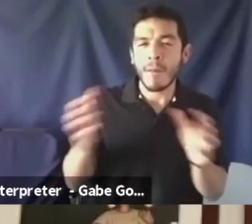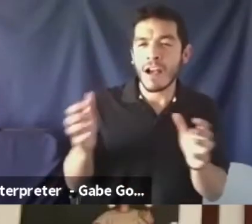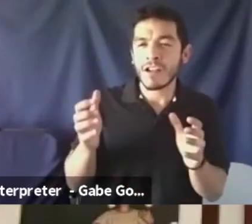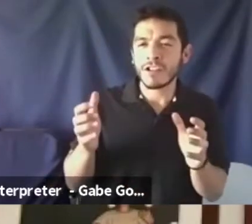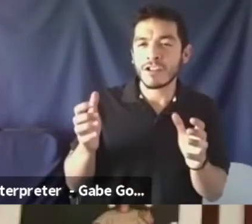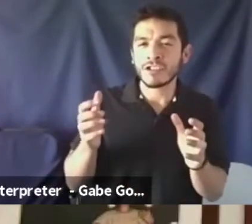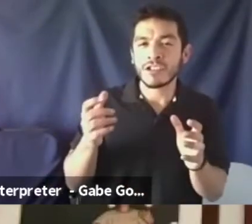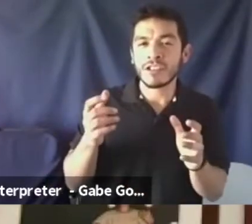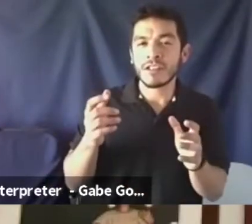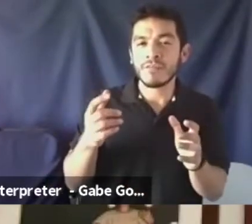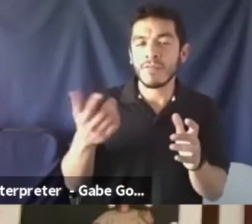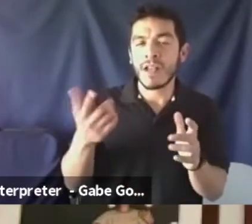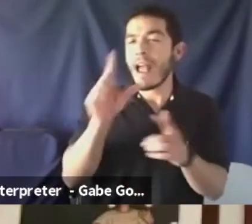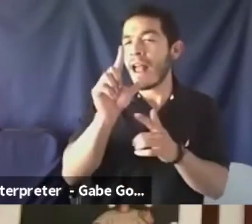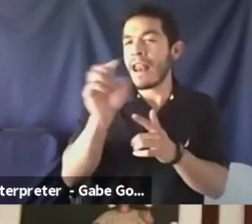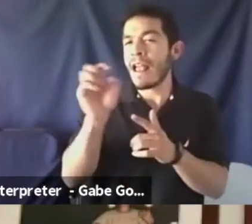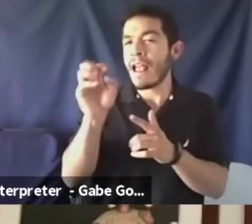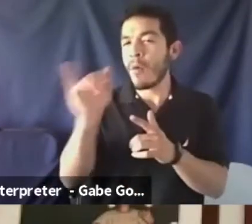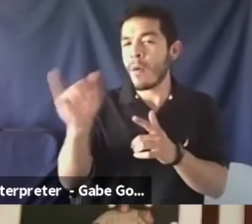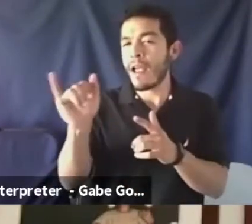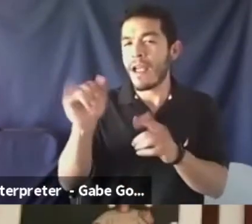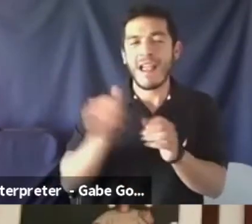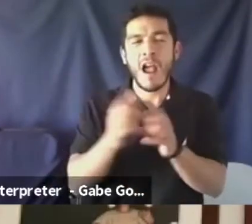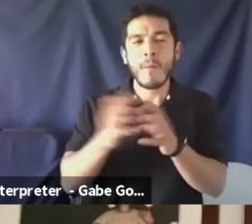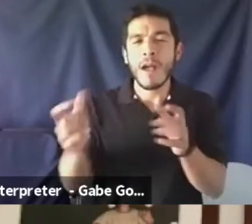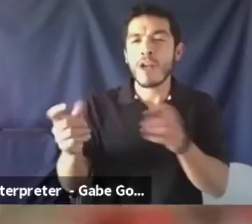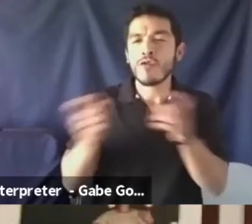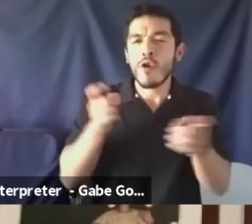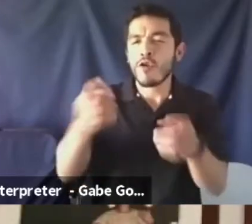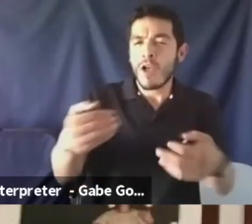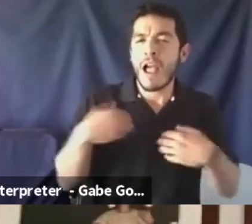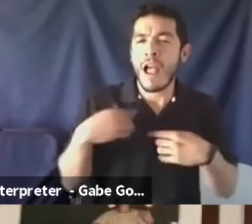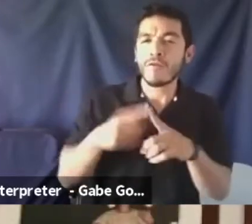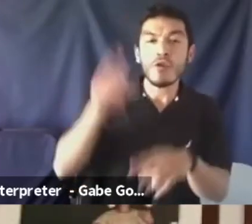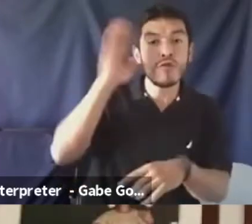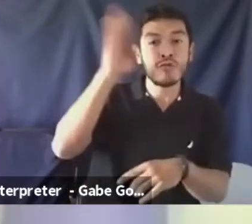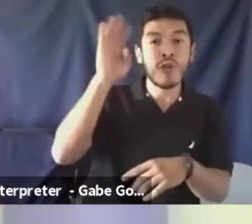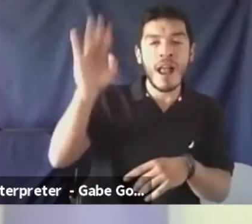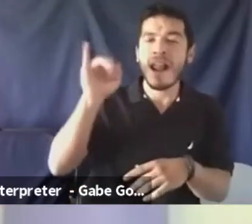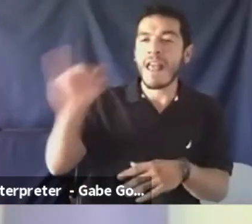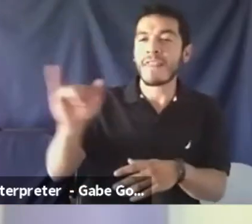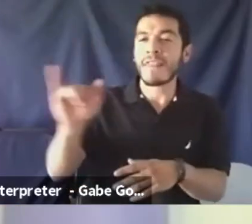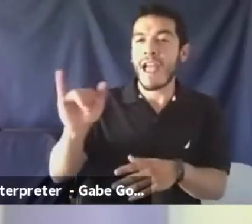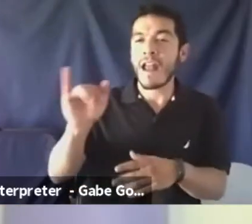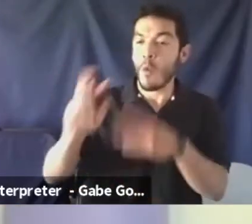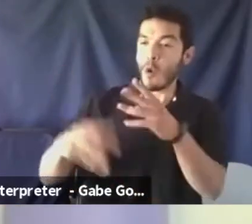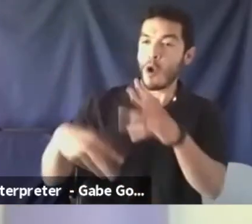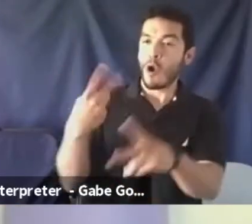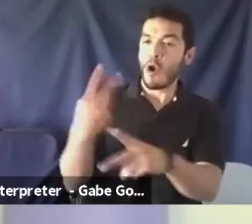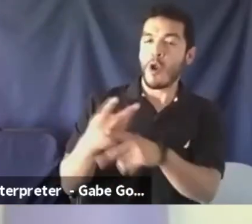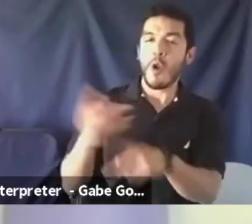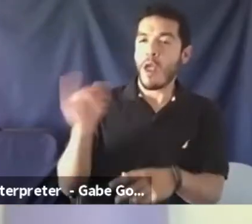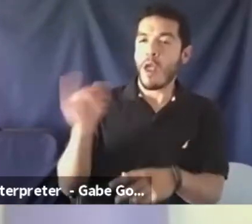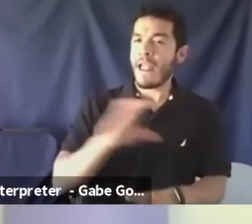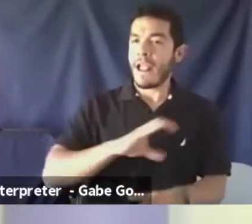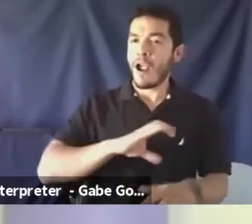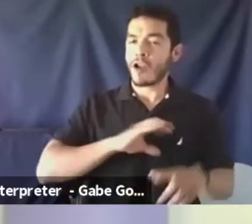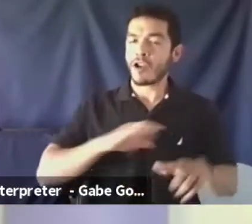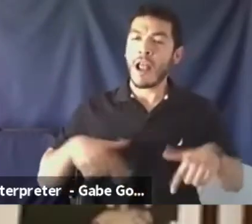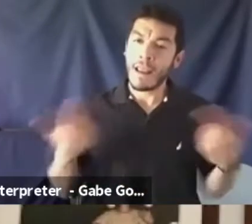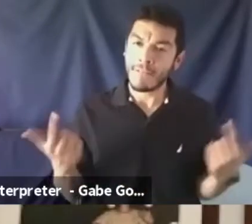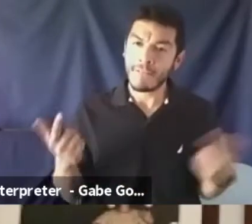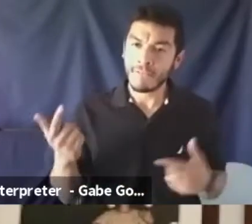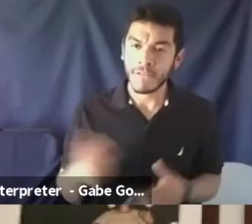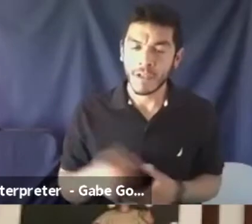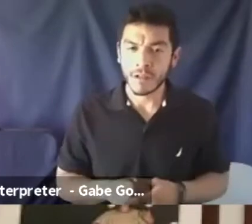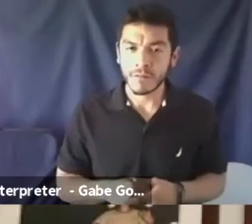you have to create? Because you weren't, it's like you're creating the universe of how all these characters are